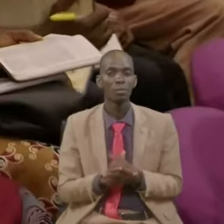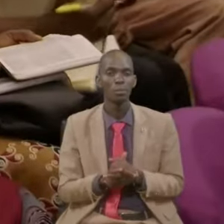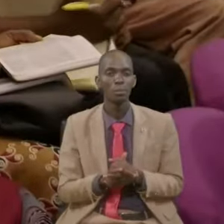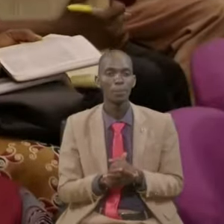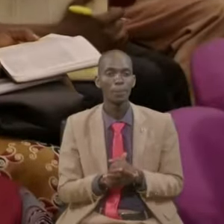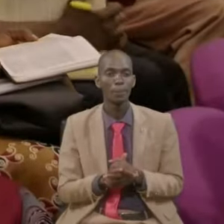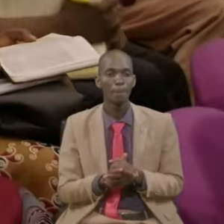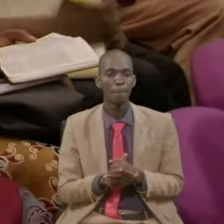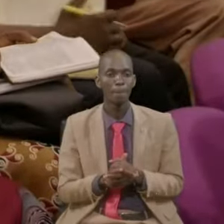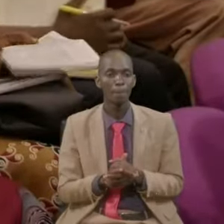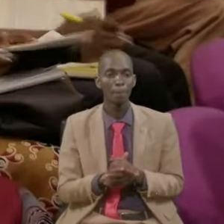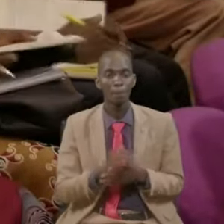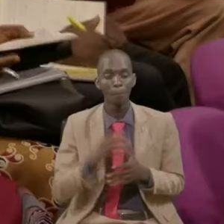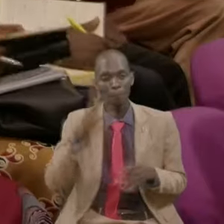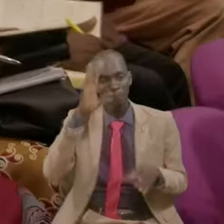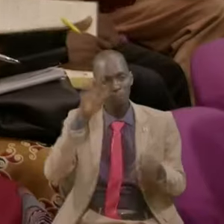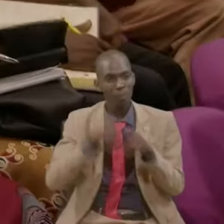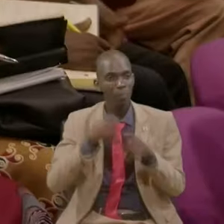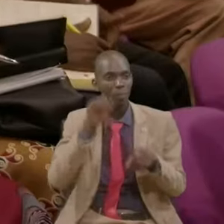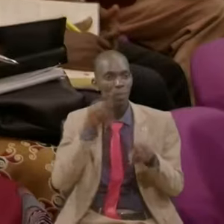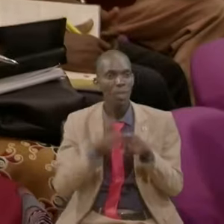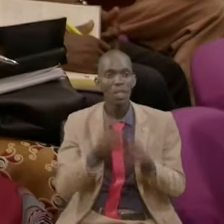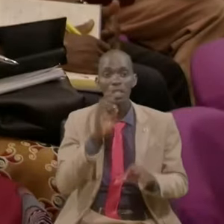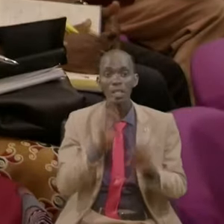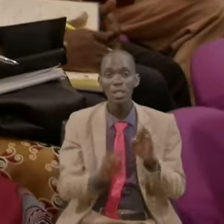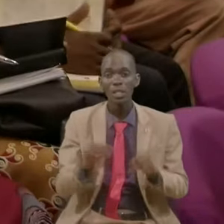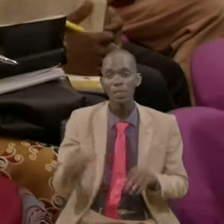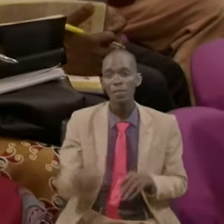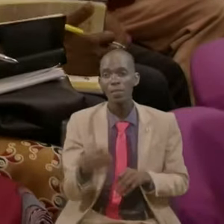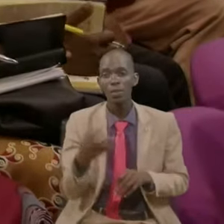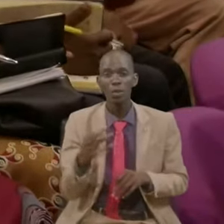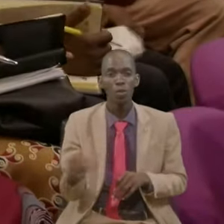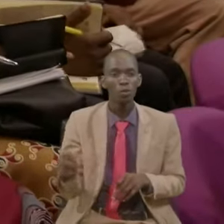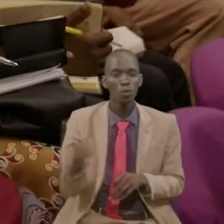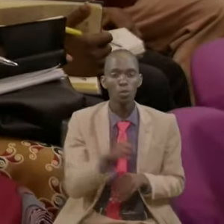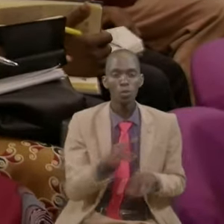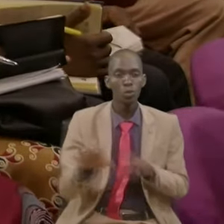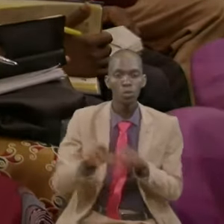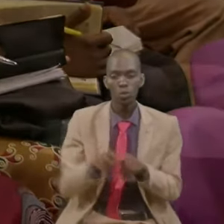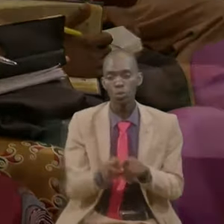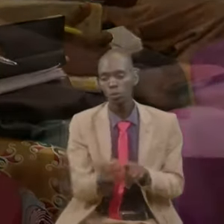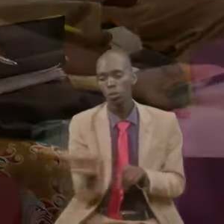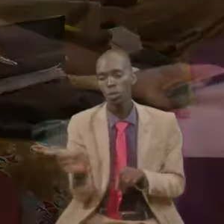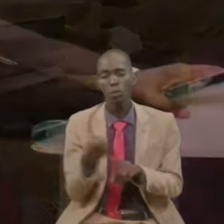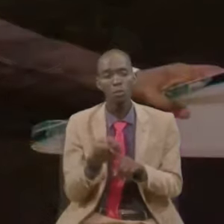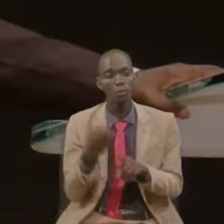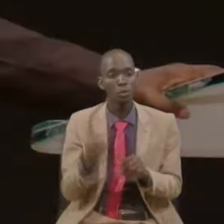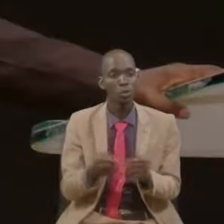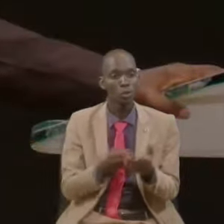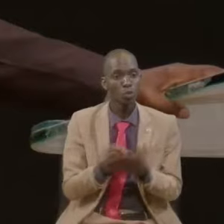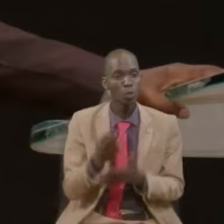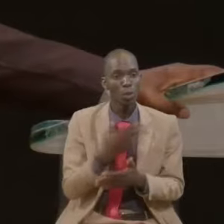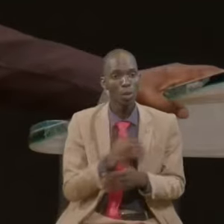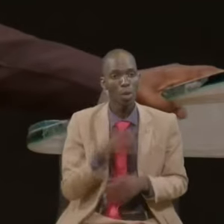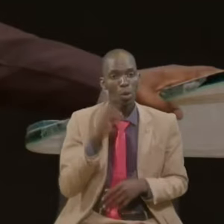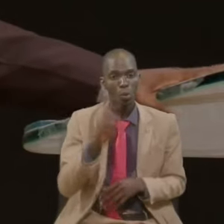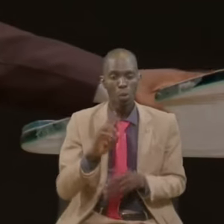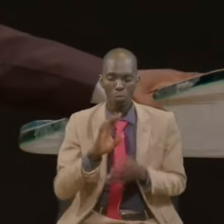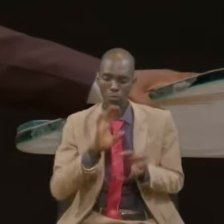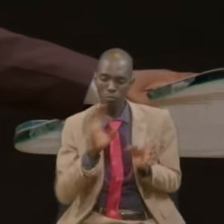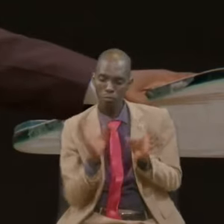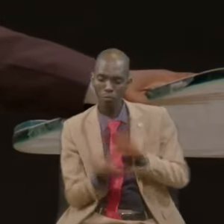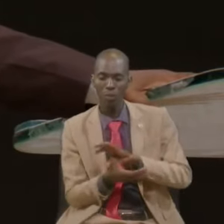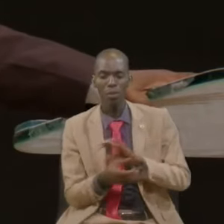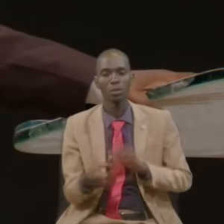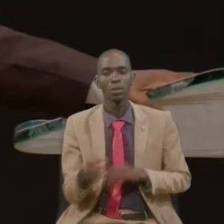chapter 5, it says, brethren, if any of you do err from the truth, and one converting, brethren,